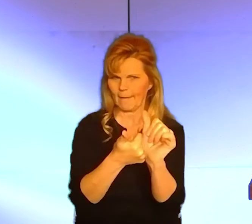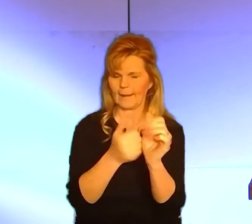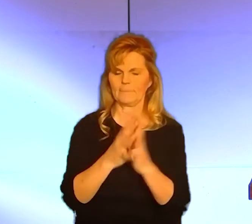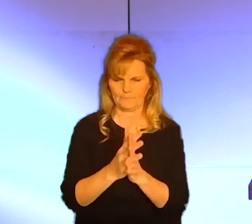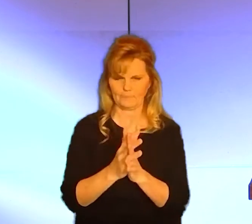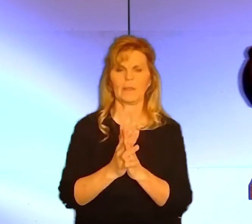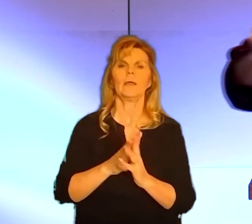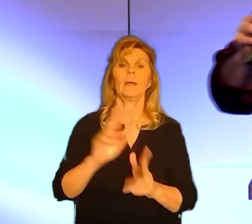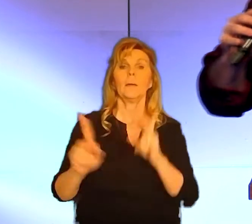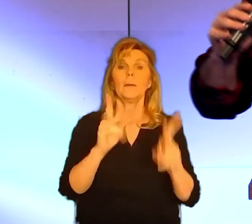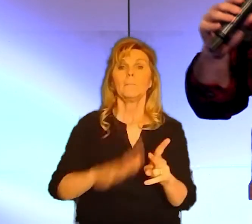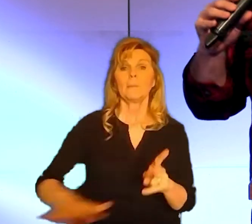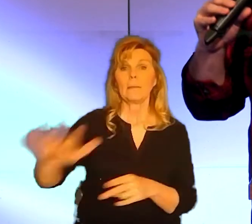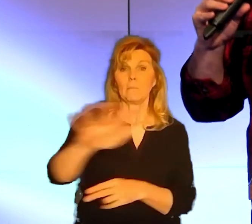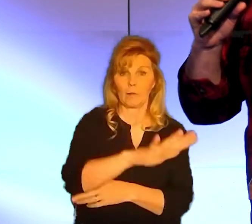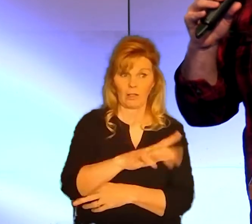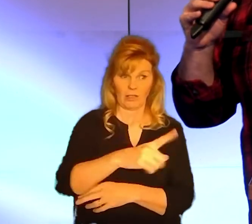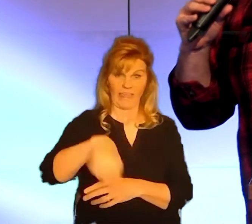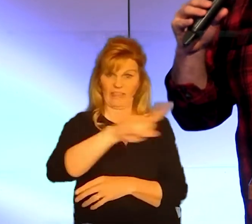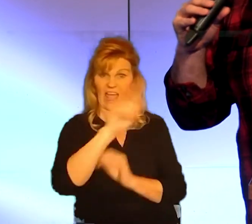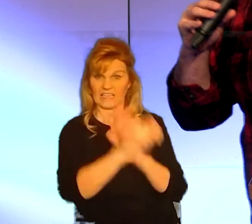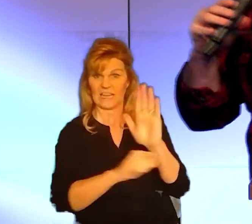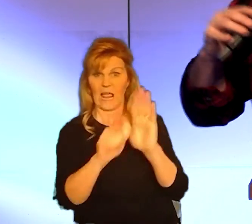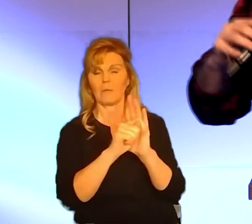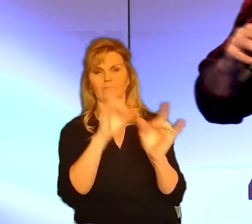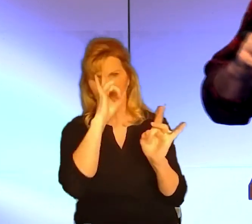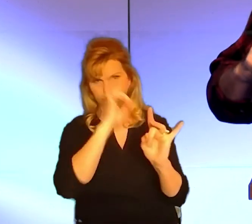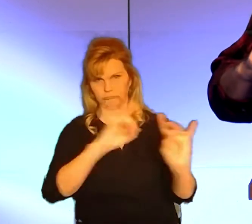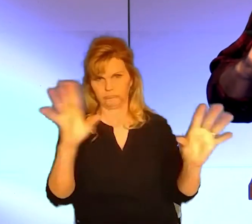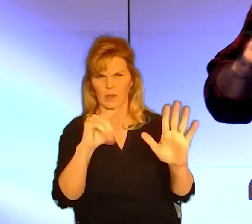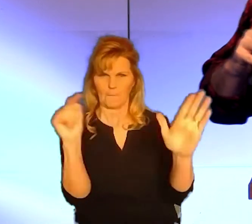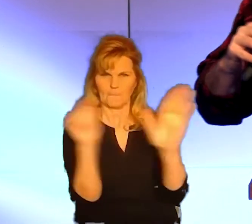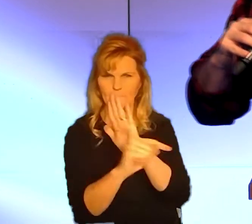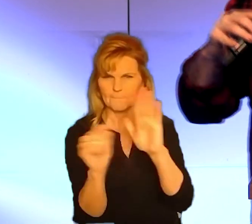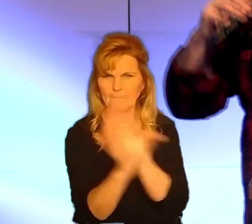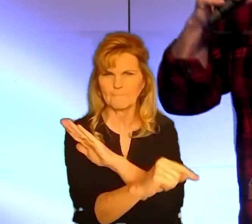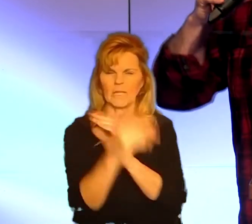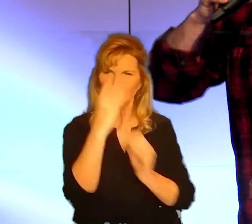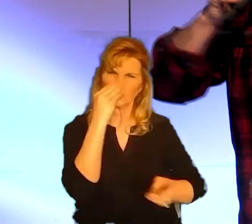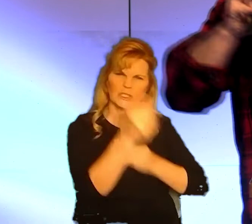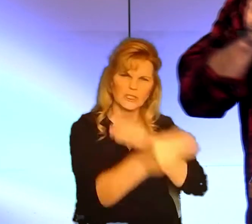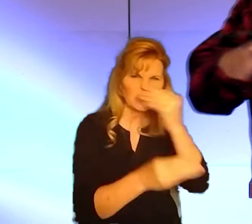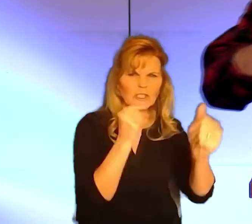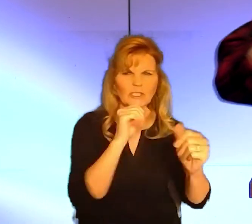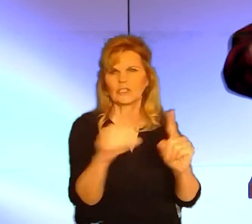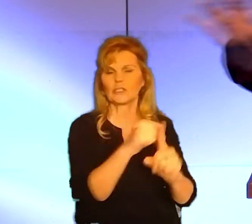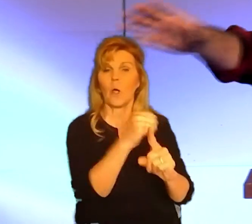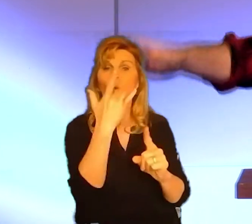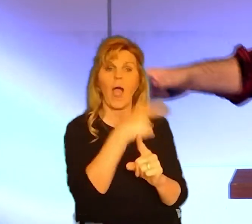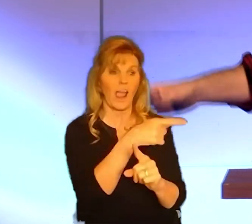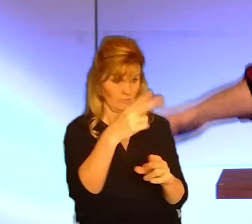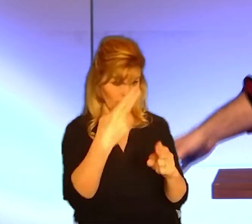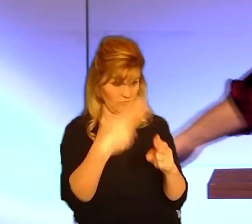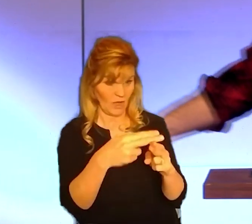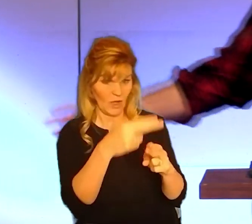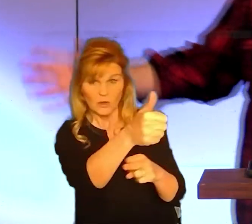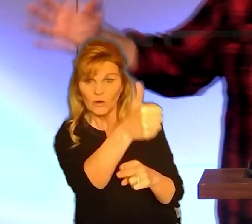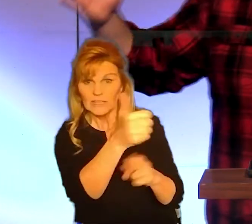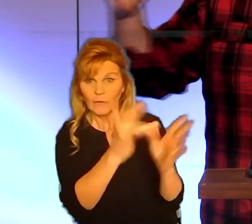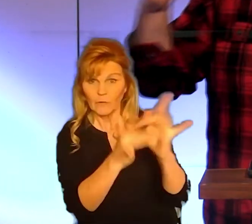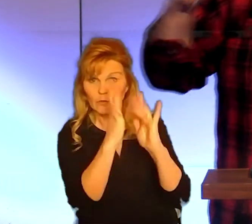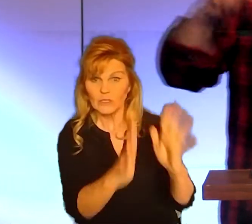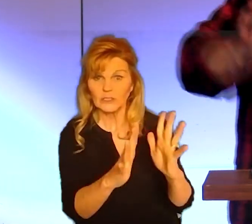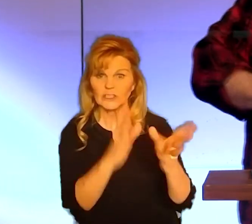getting persecuted. Some of them were being killed because they were Christians. Some of them were being